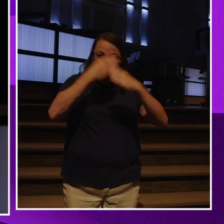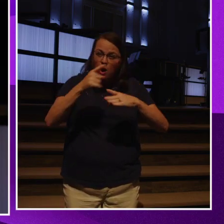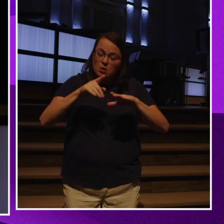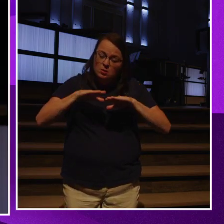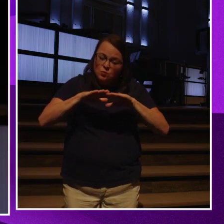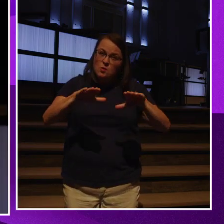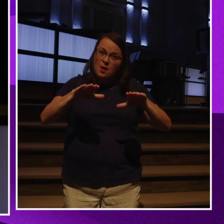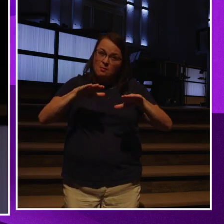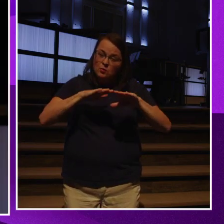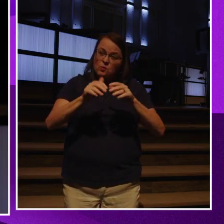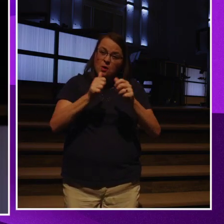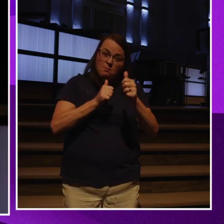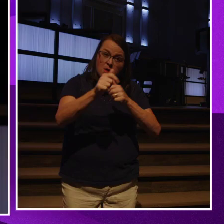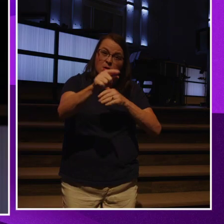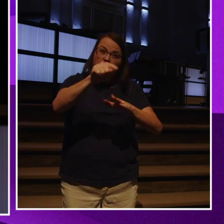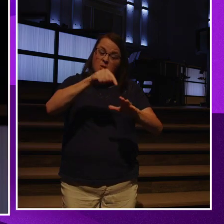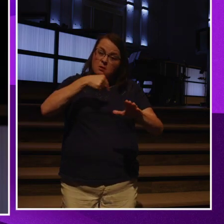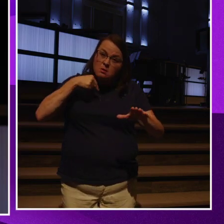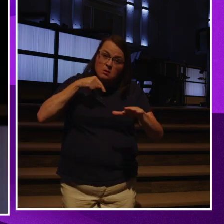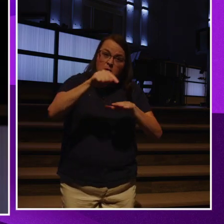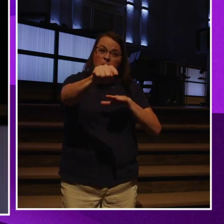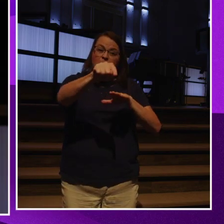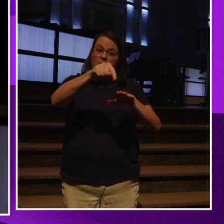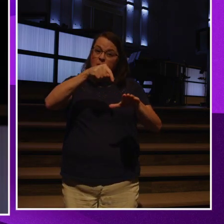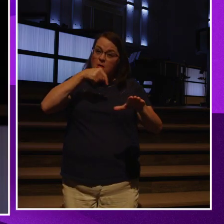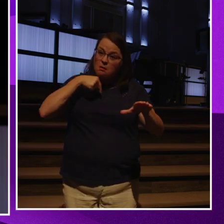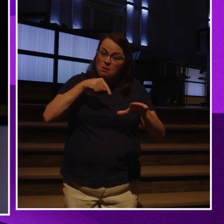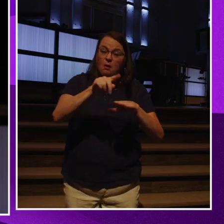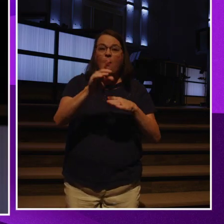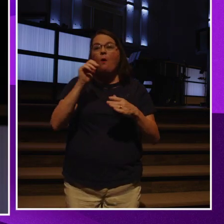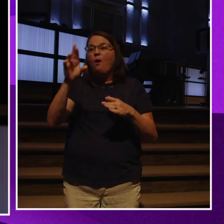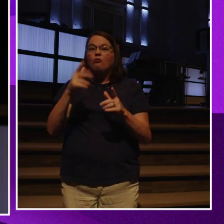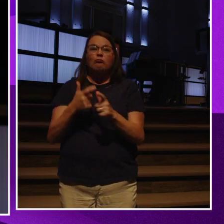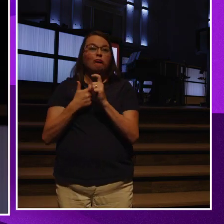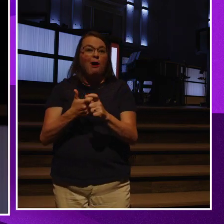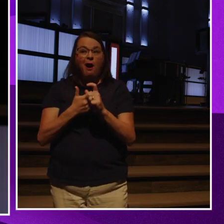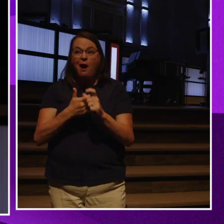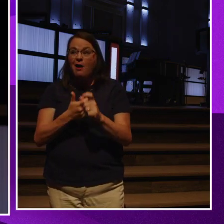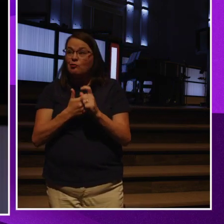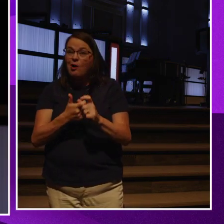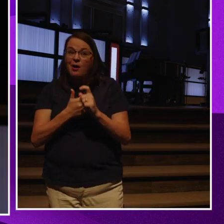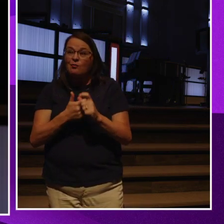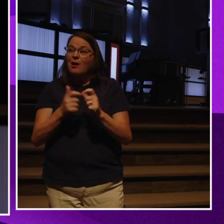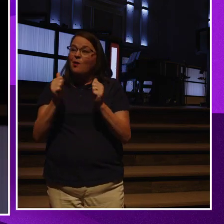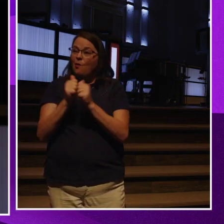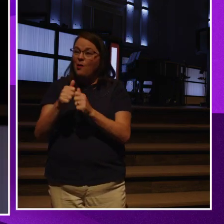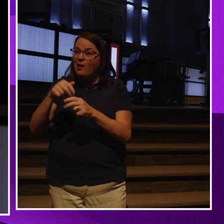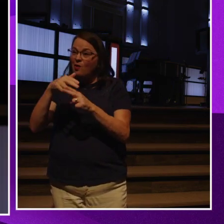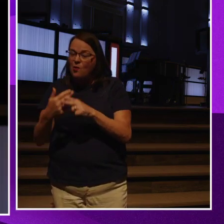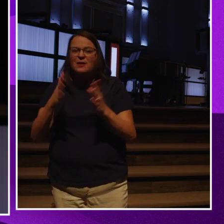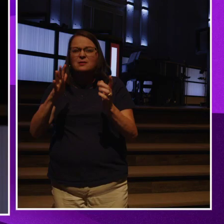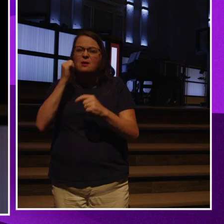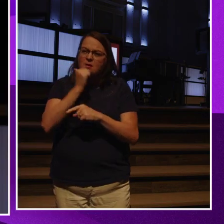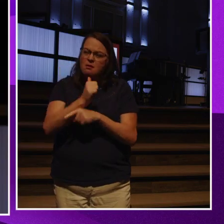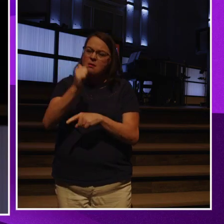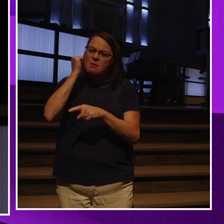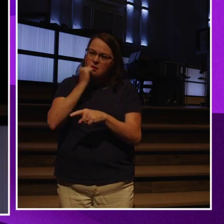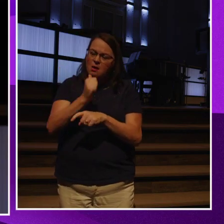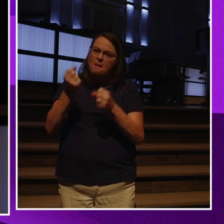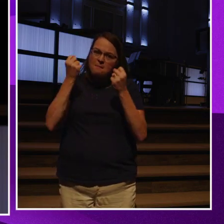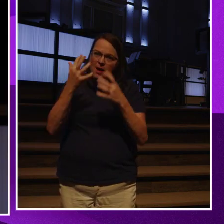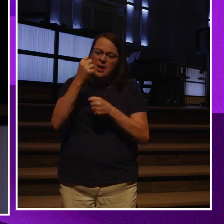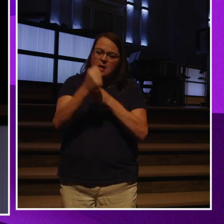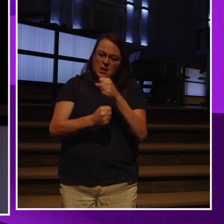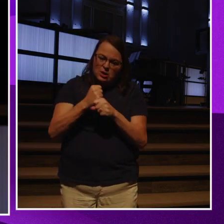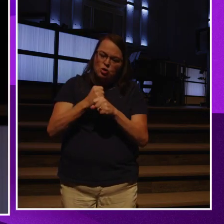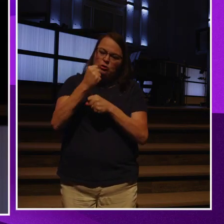miles, running with weights, the long days of work and hard, the years, the multiple years they